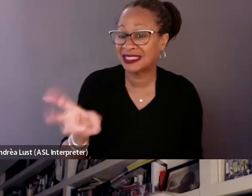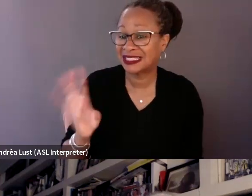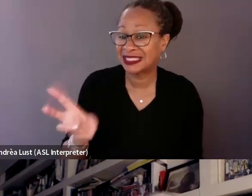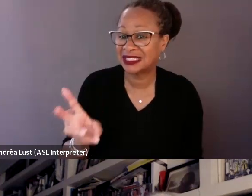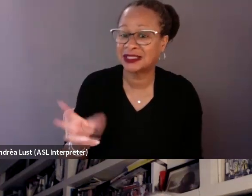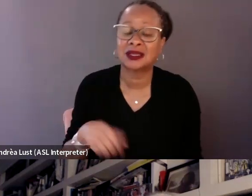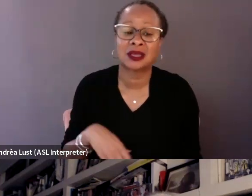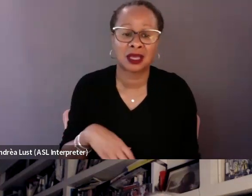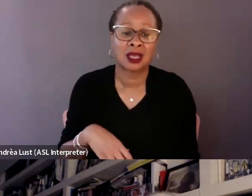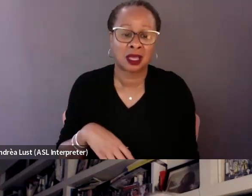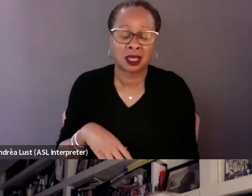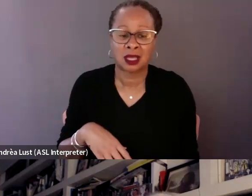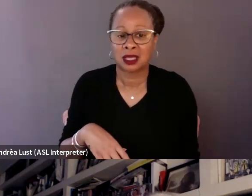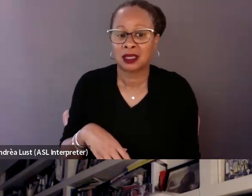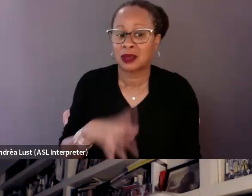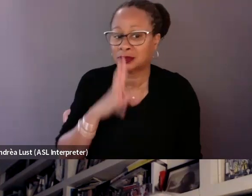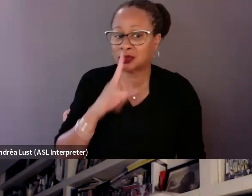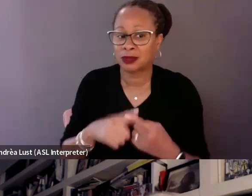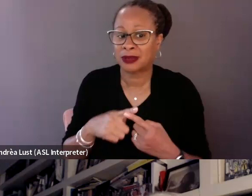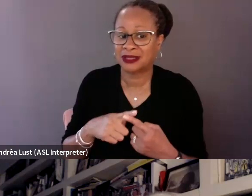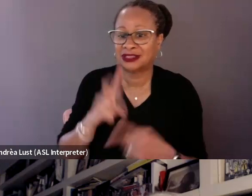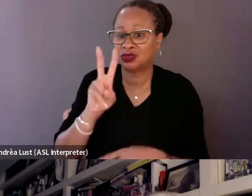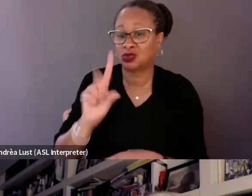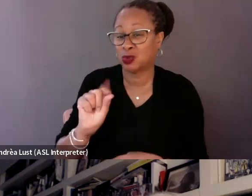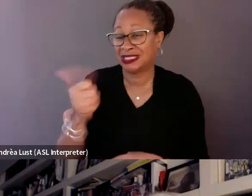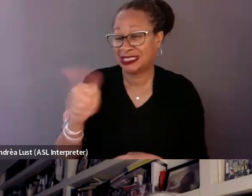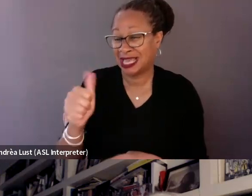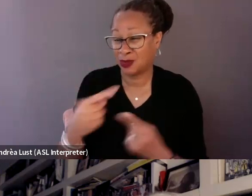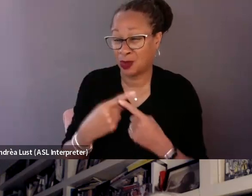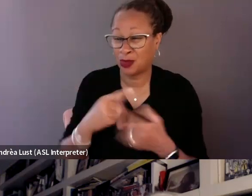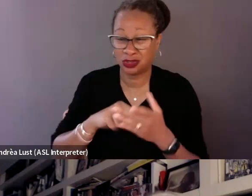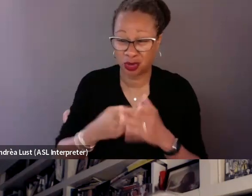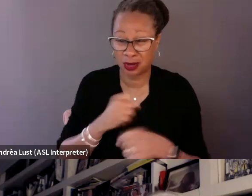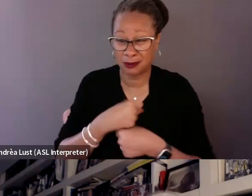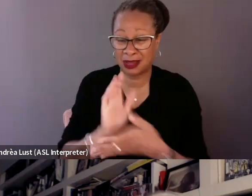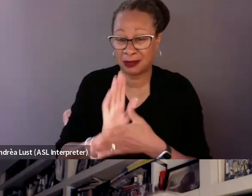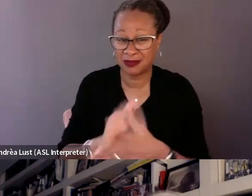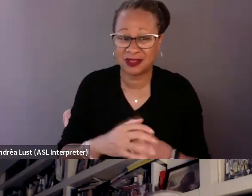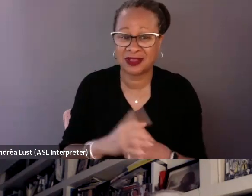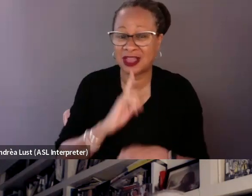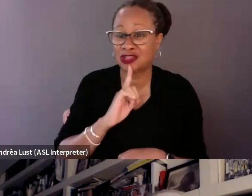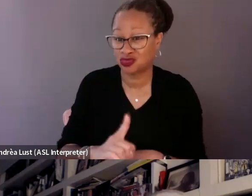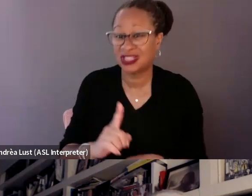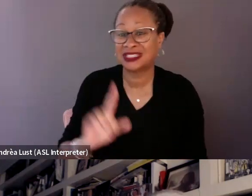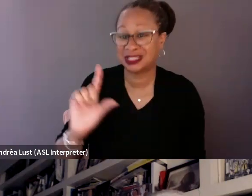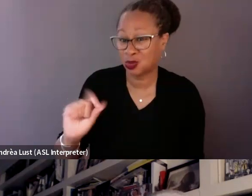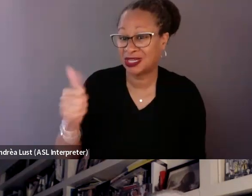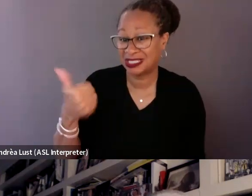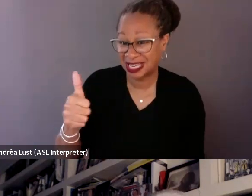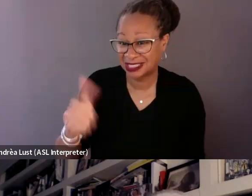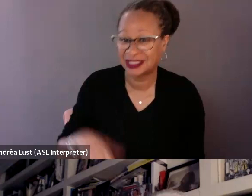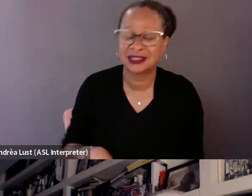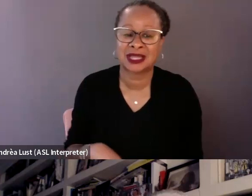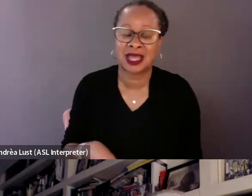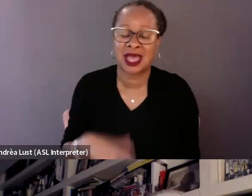And if we're talking about 2010, it's real 2010, and the